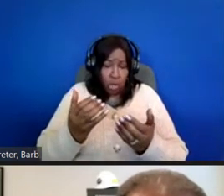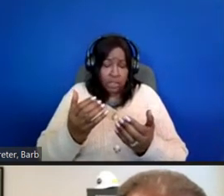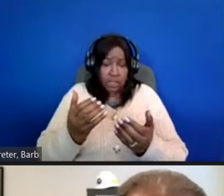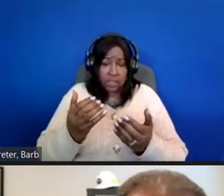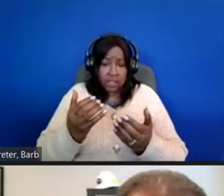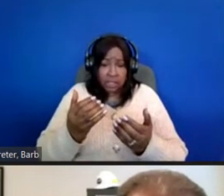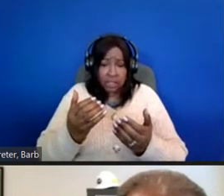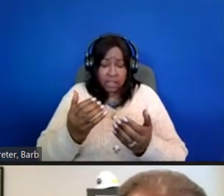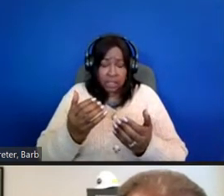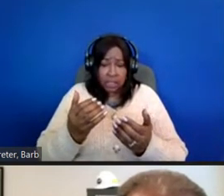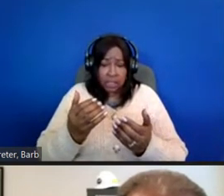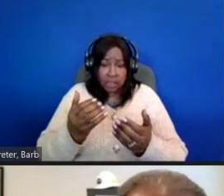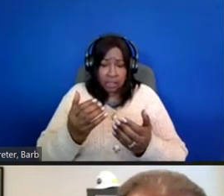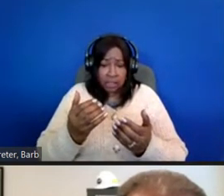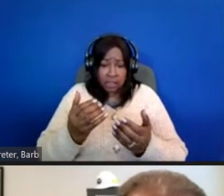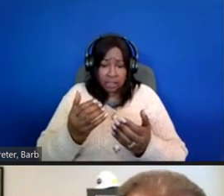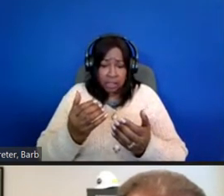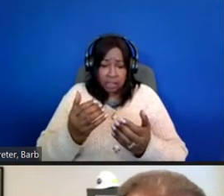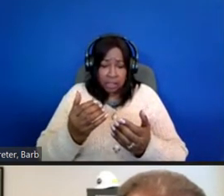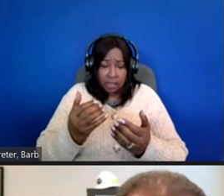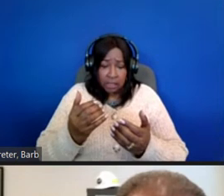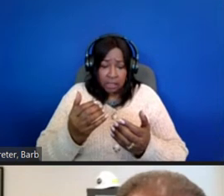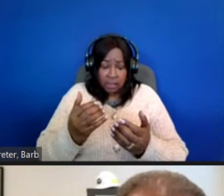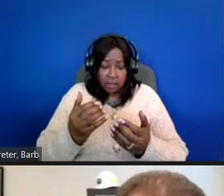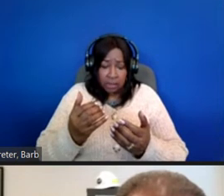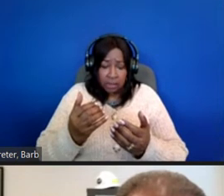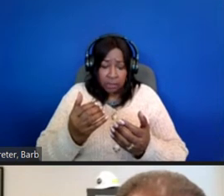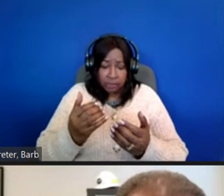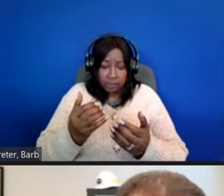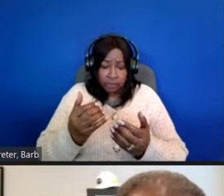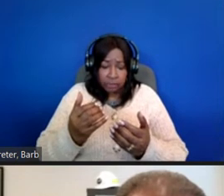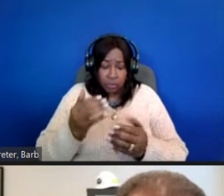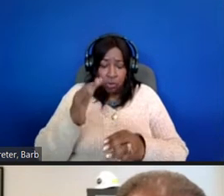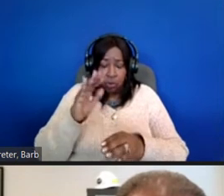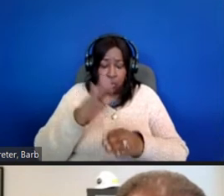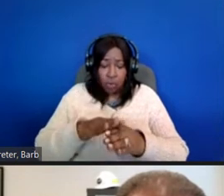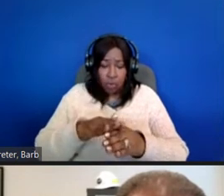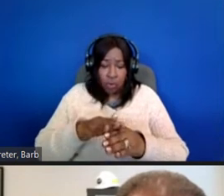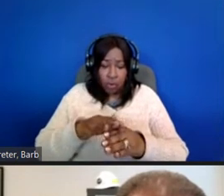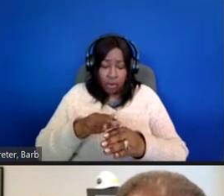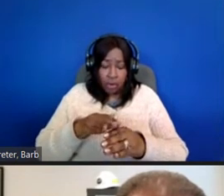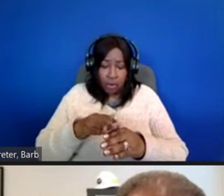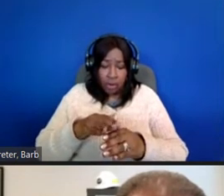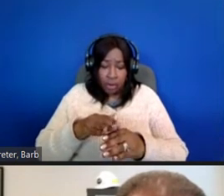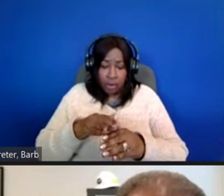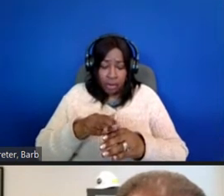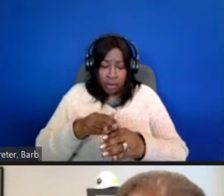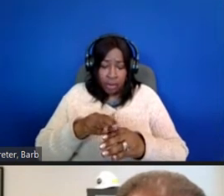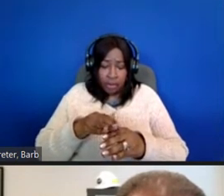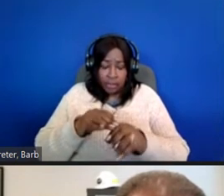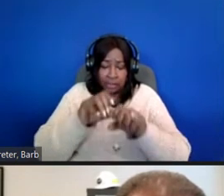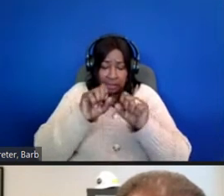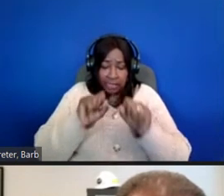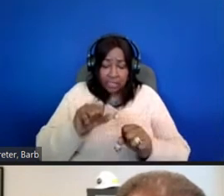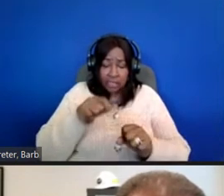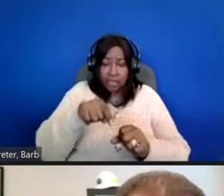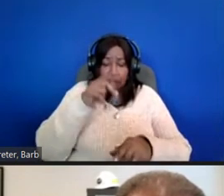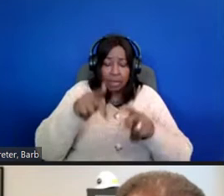on routes that you think, you know, people might need more assistance, if you will,